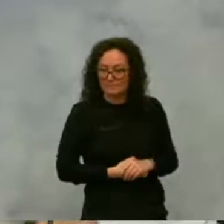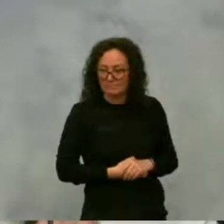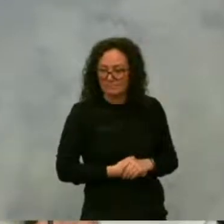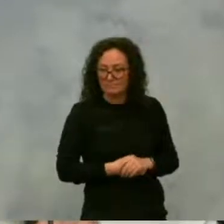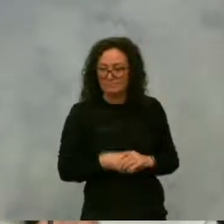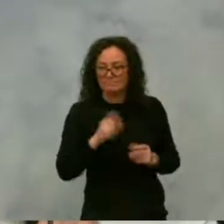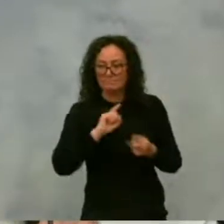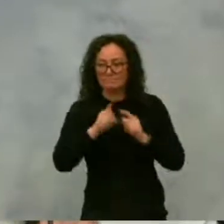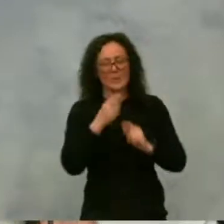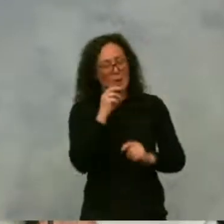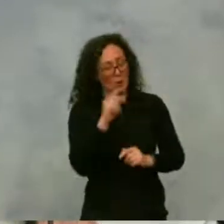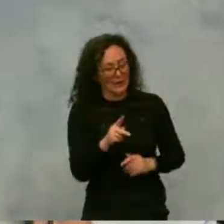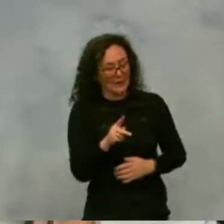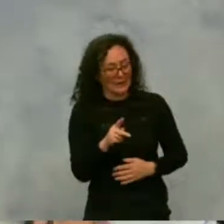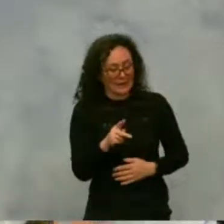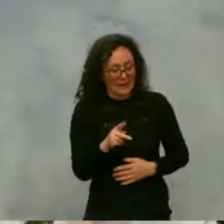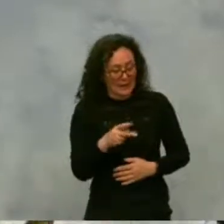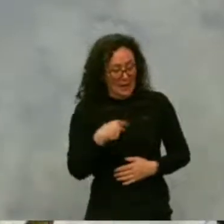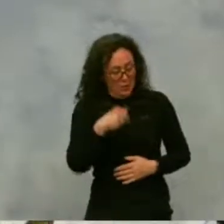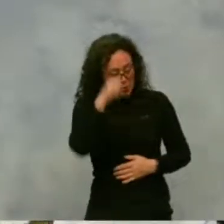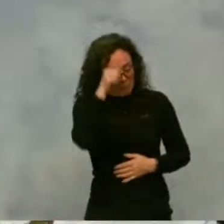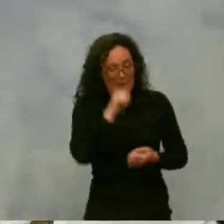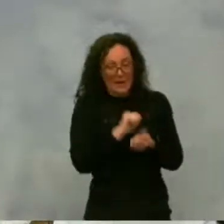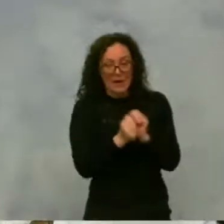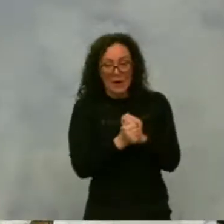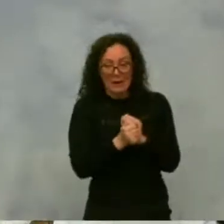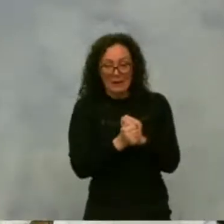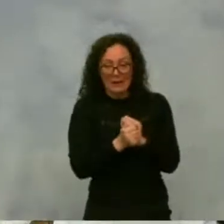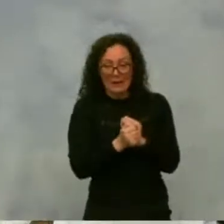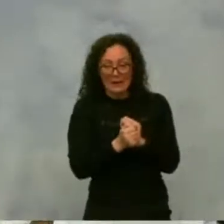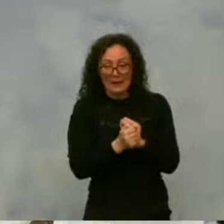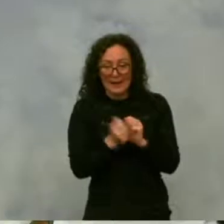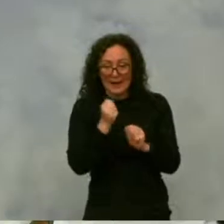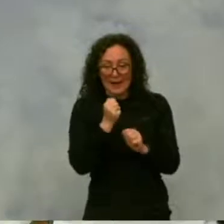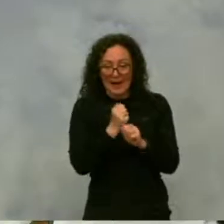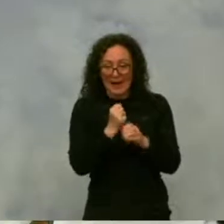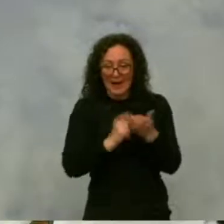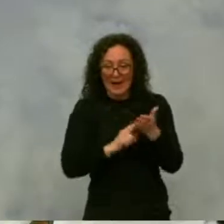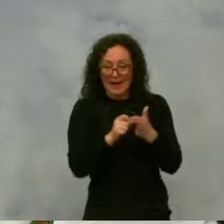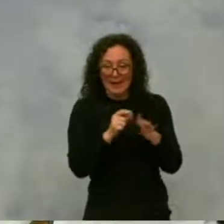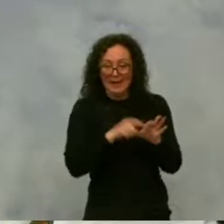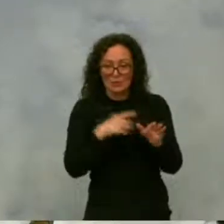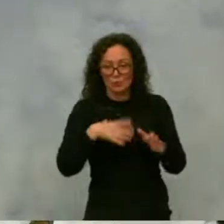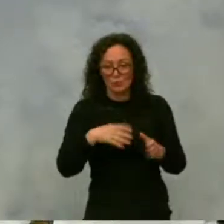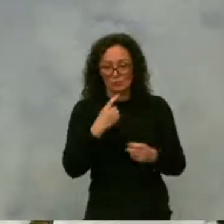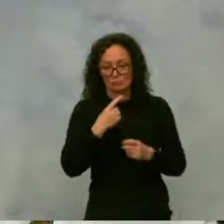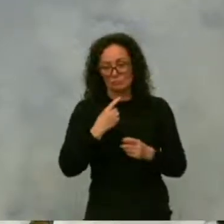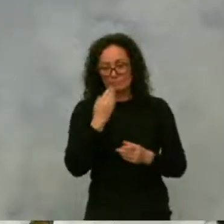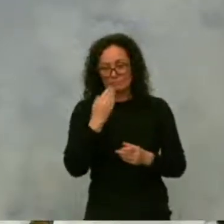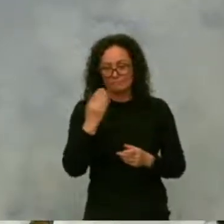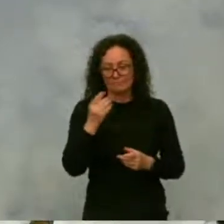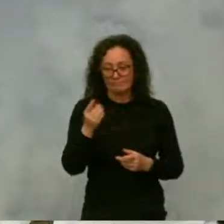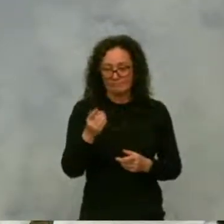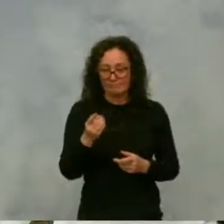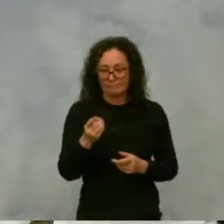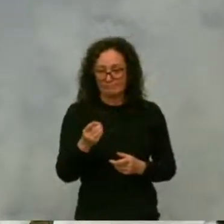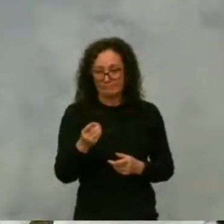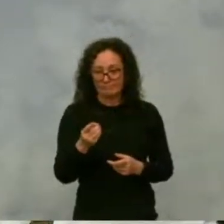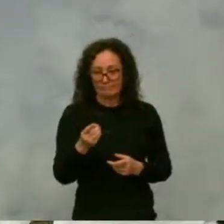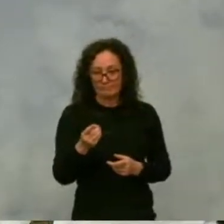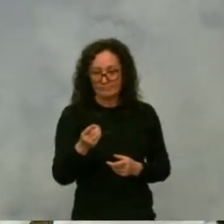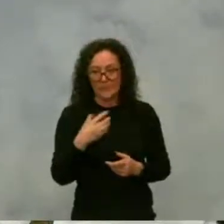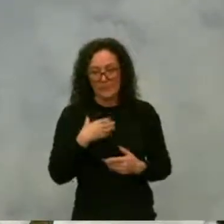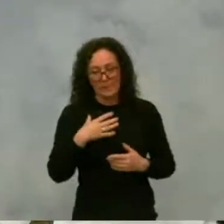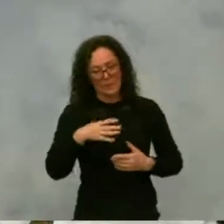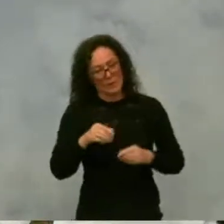Okay, I know that my colleague Gladys is waiting to speak, Chair, so maybe hear from her